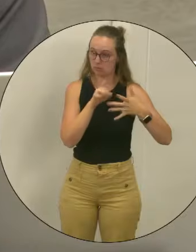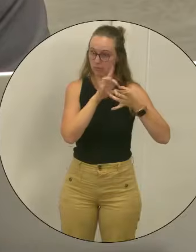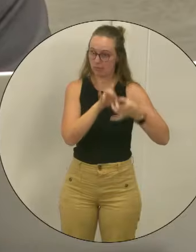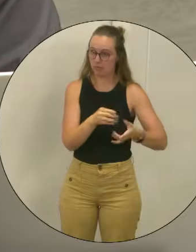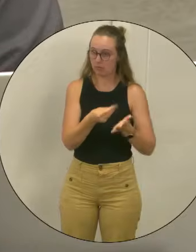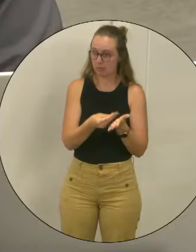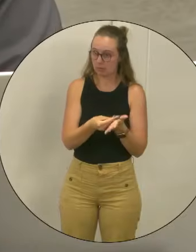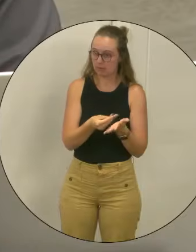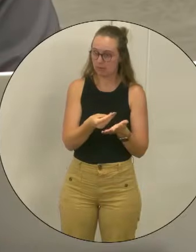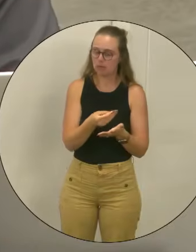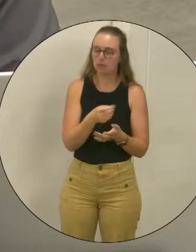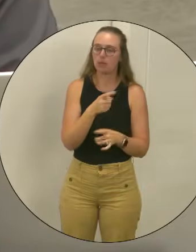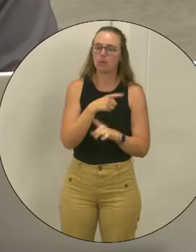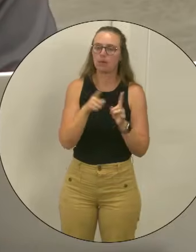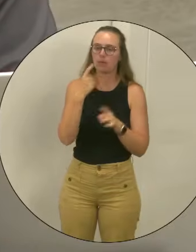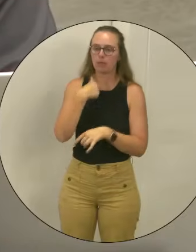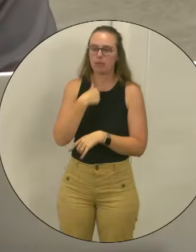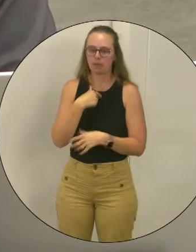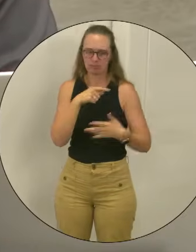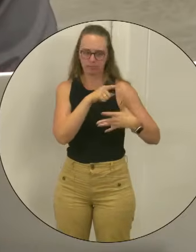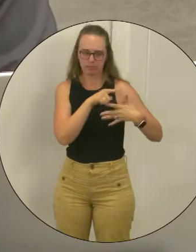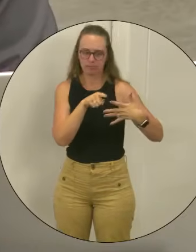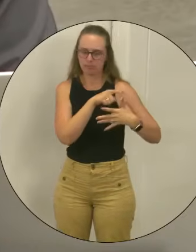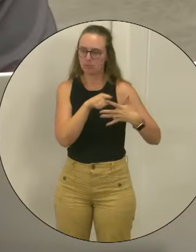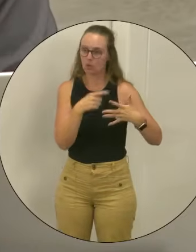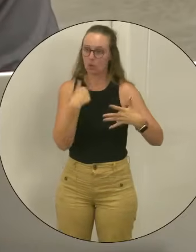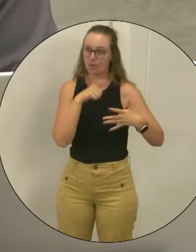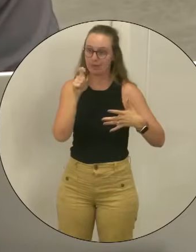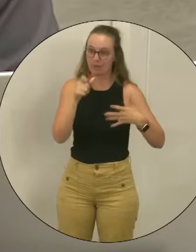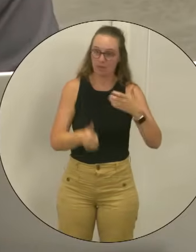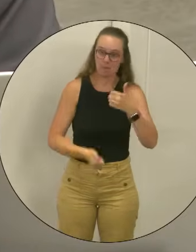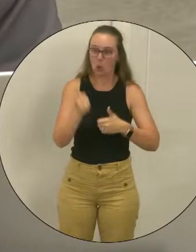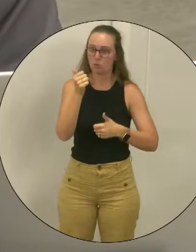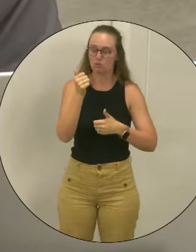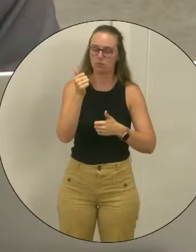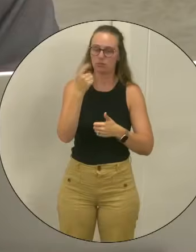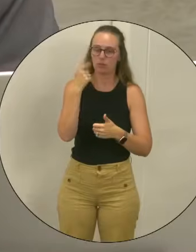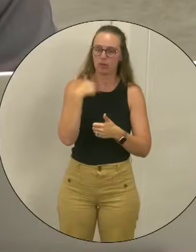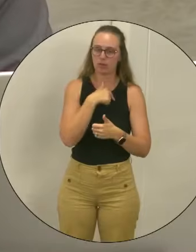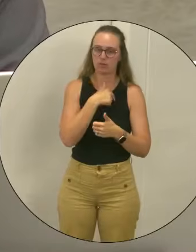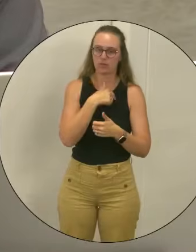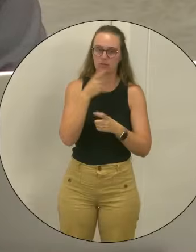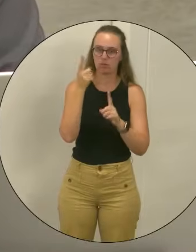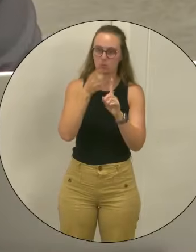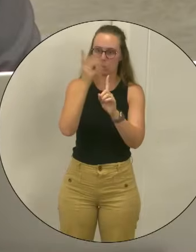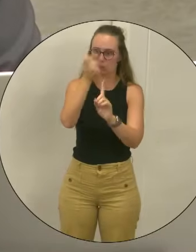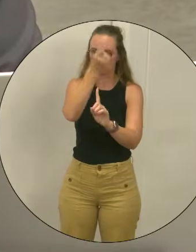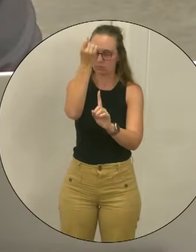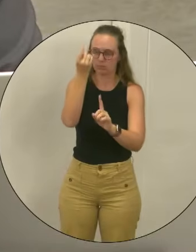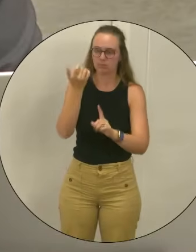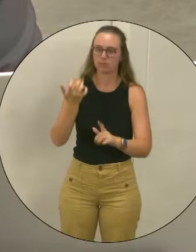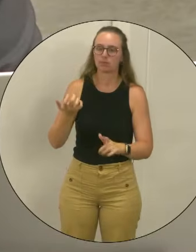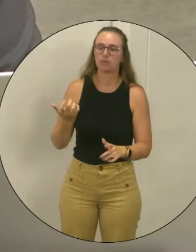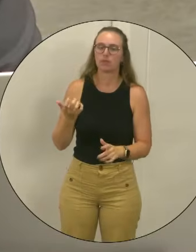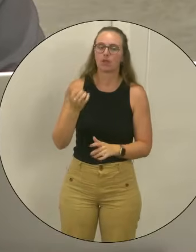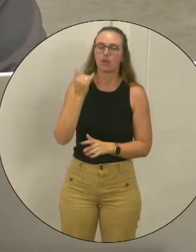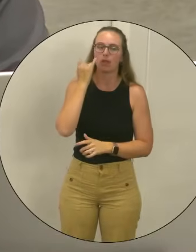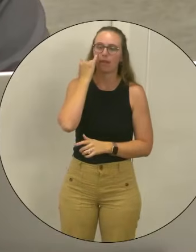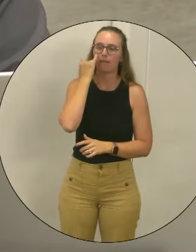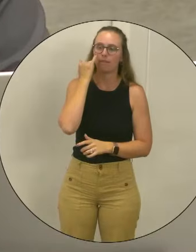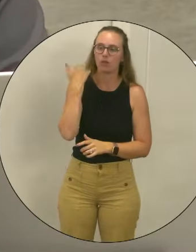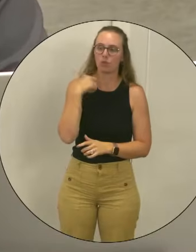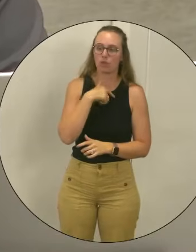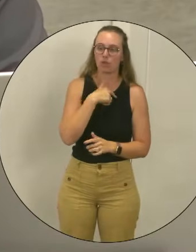financial resources, but to me, those are the things that we need the most in order for us to achieve our goals. And so if we've